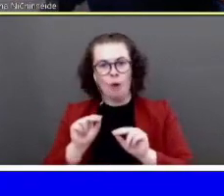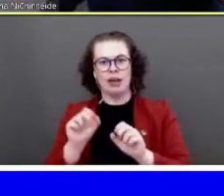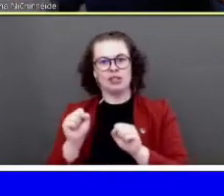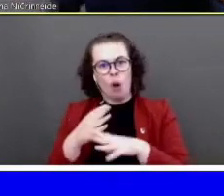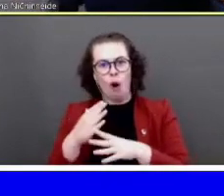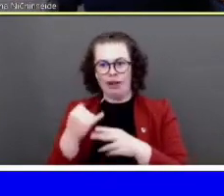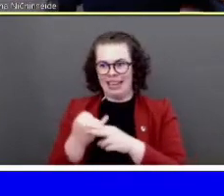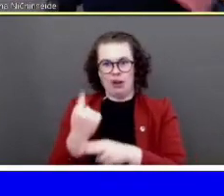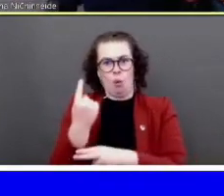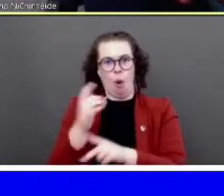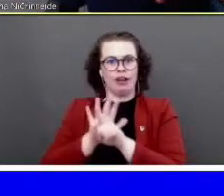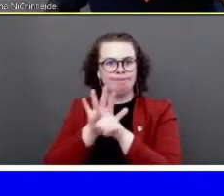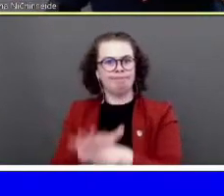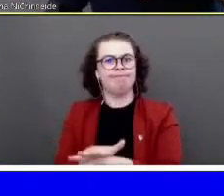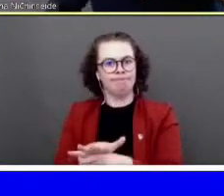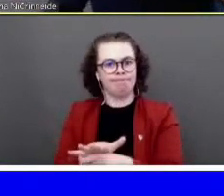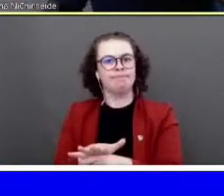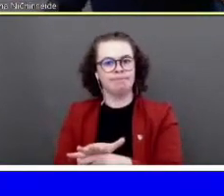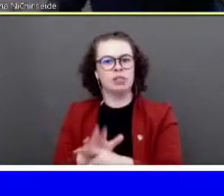time.